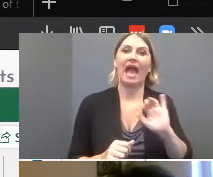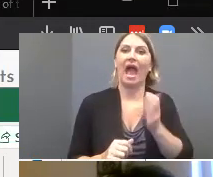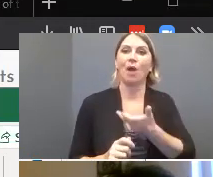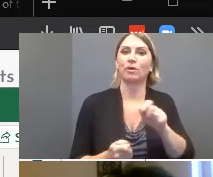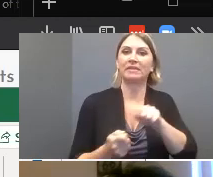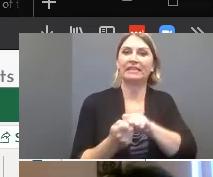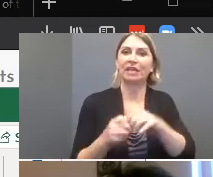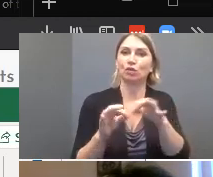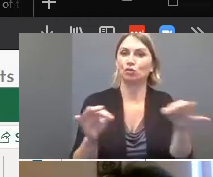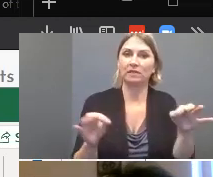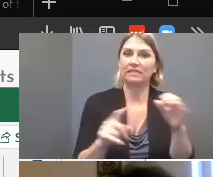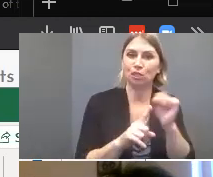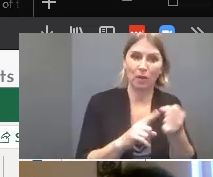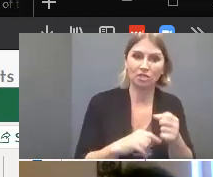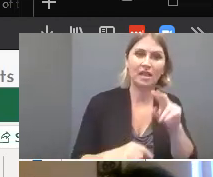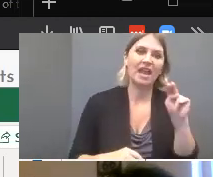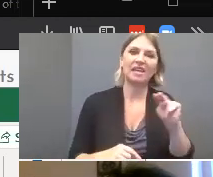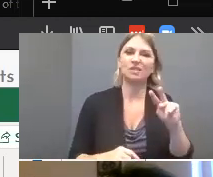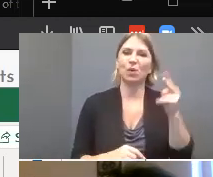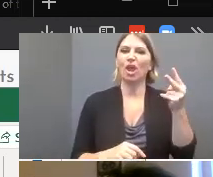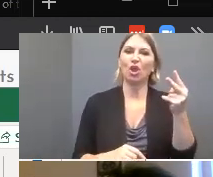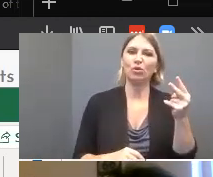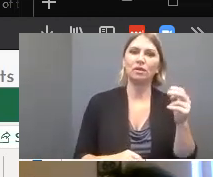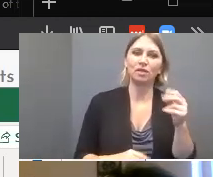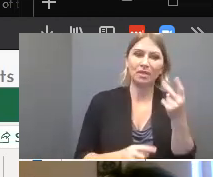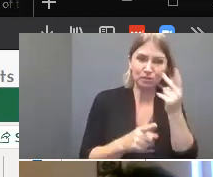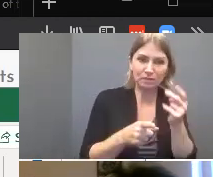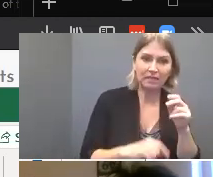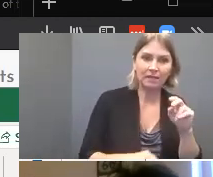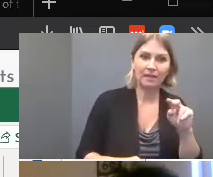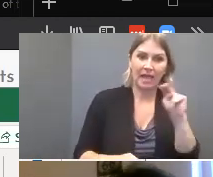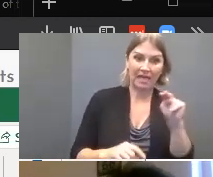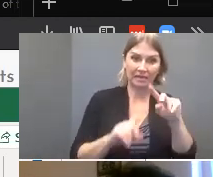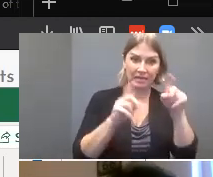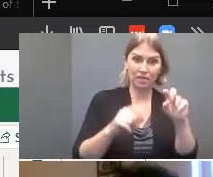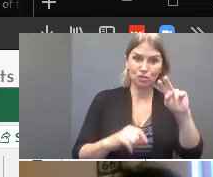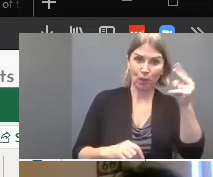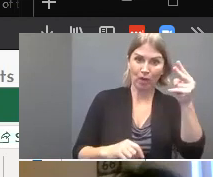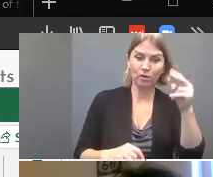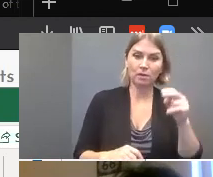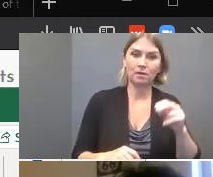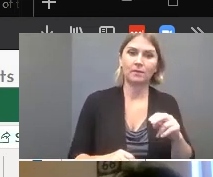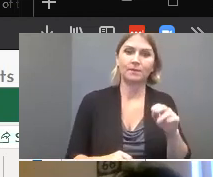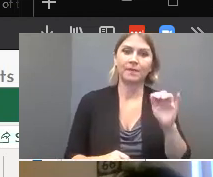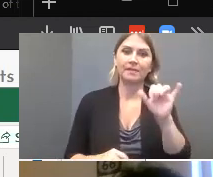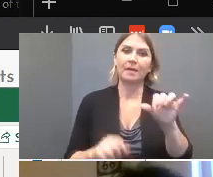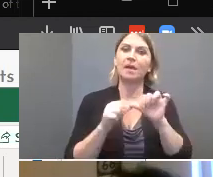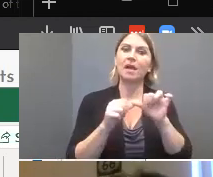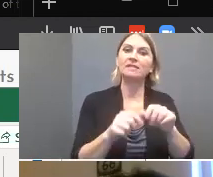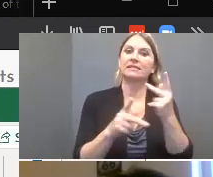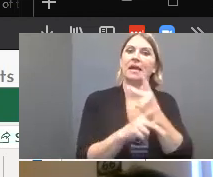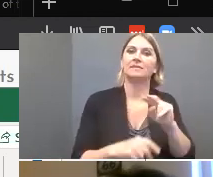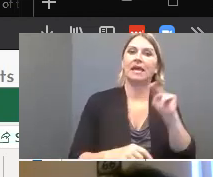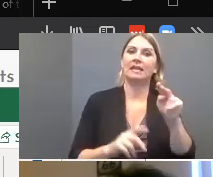this scenario, n squared, where we have the same equation here, n squared, some constant times n squared